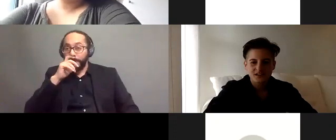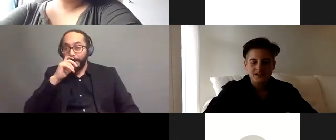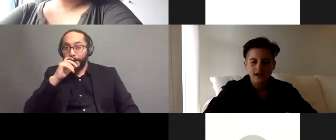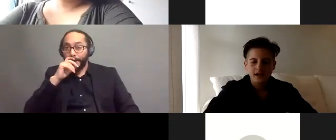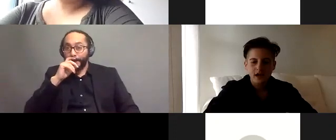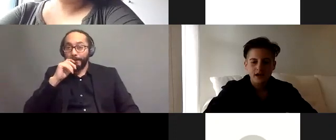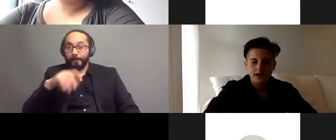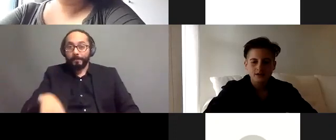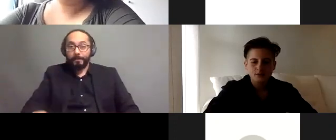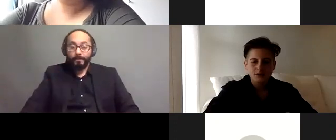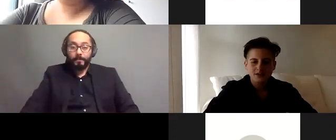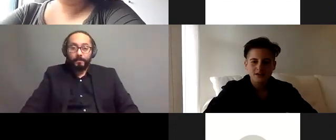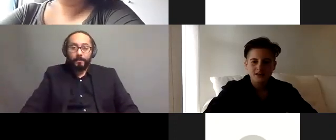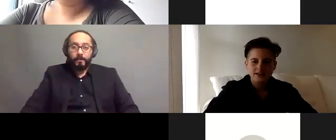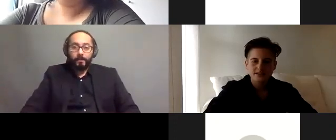Yeah,